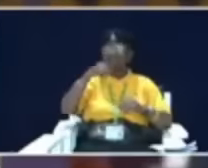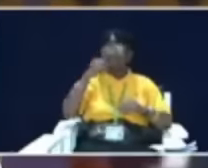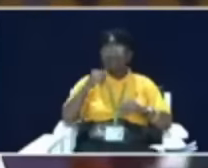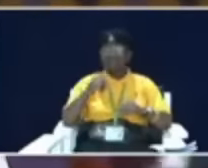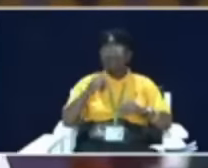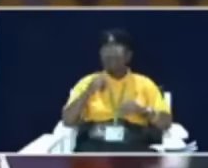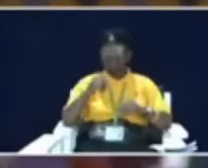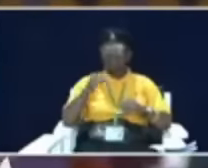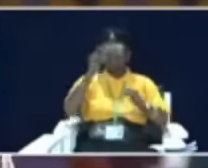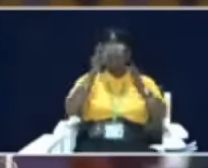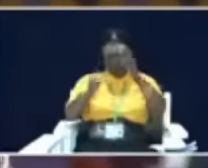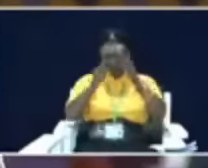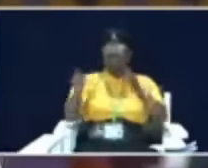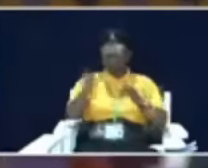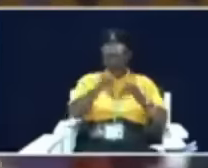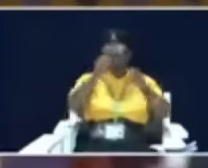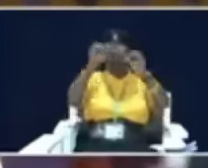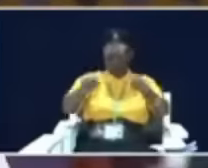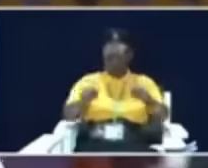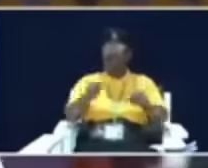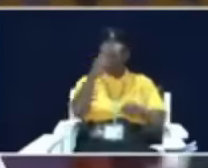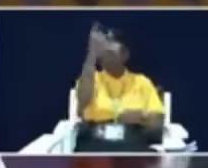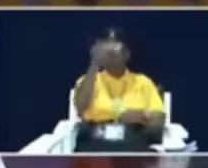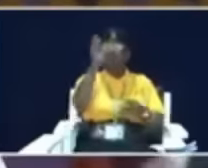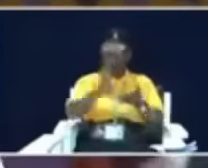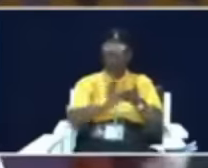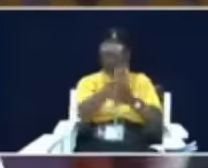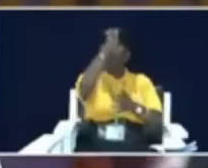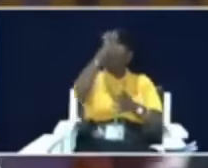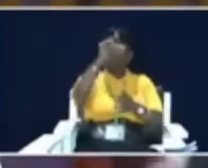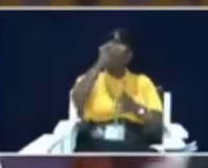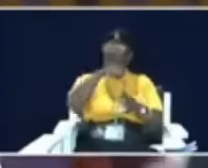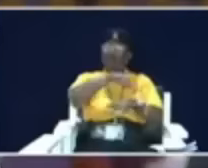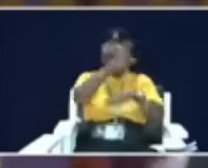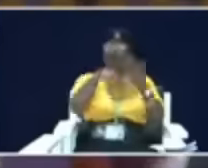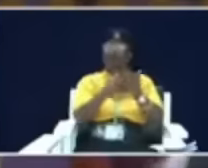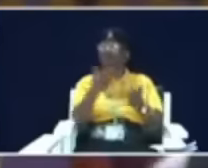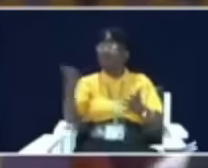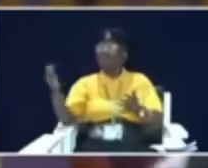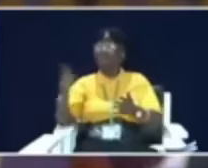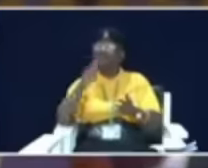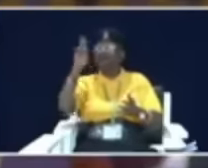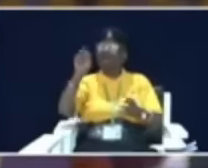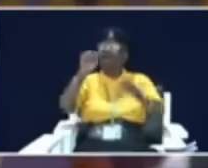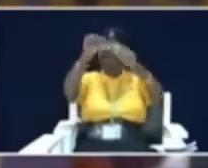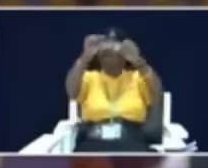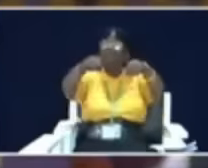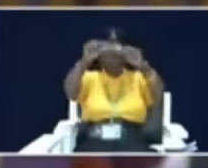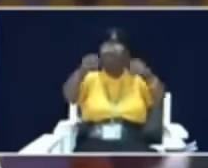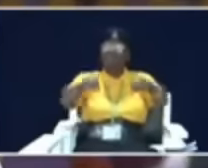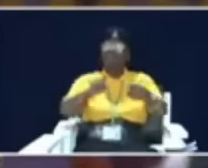if you can only believe, all things are possible to him that